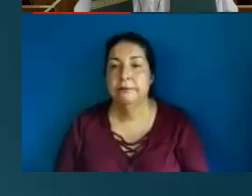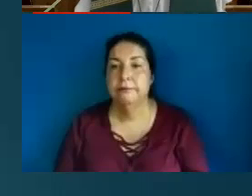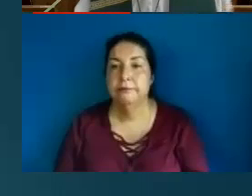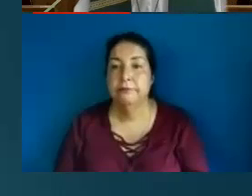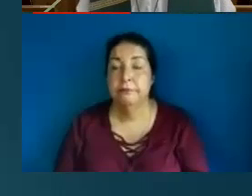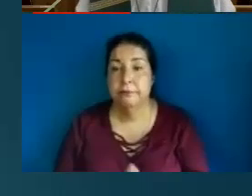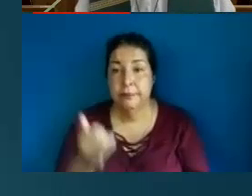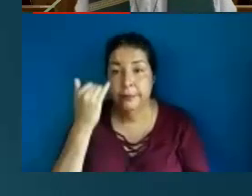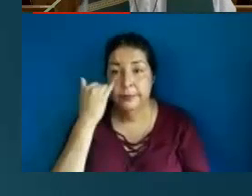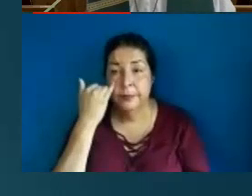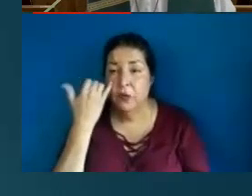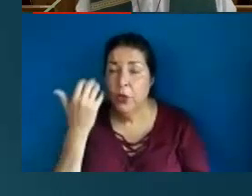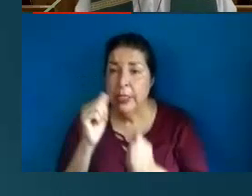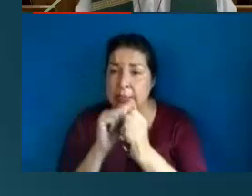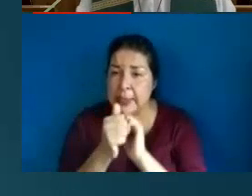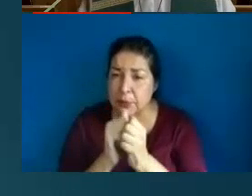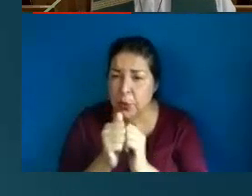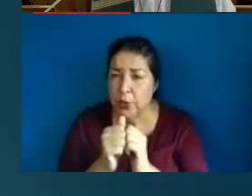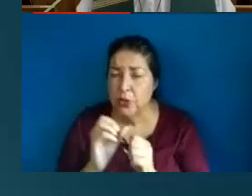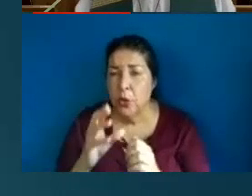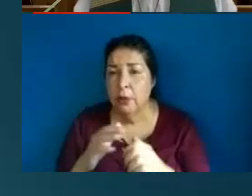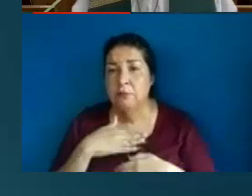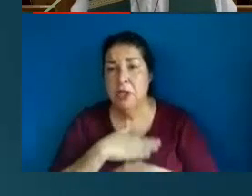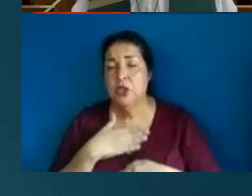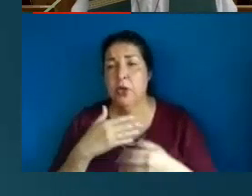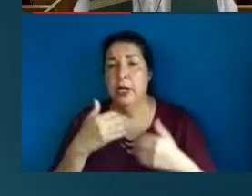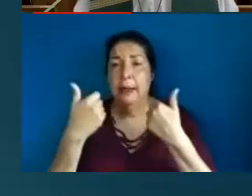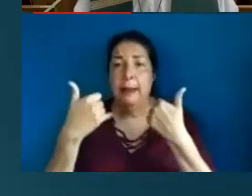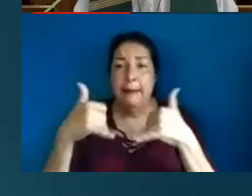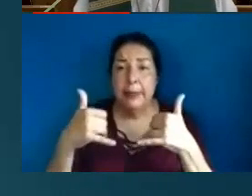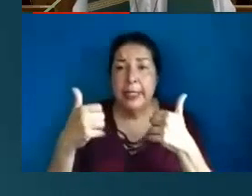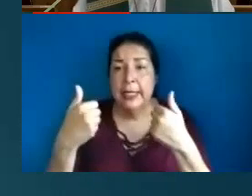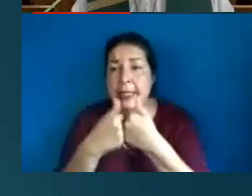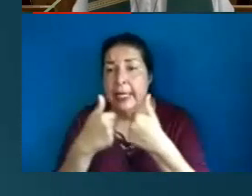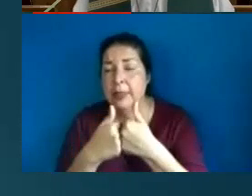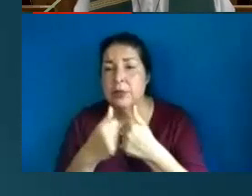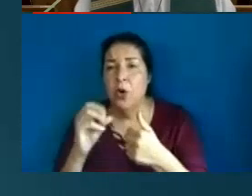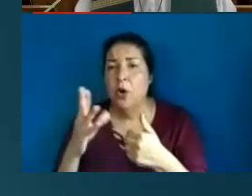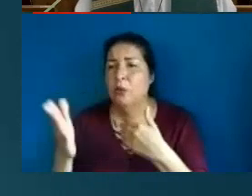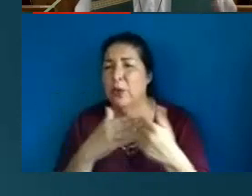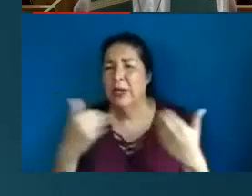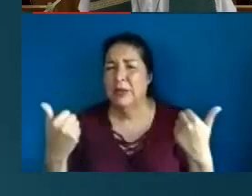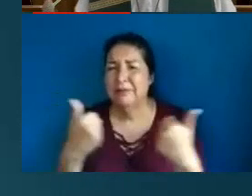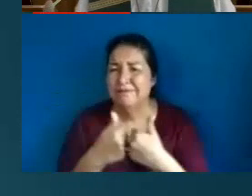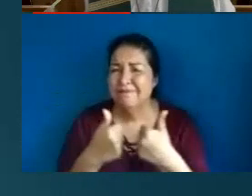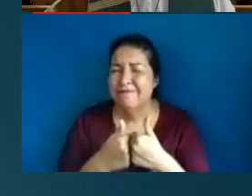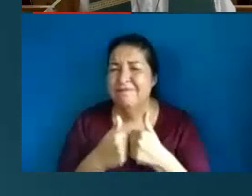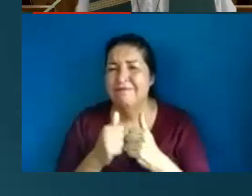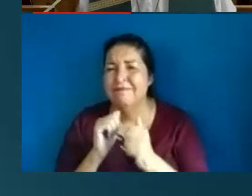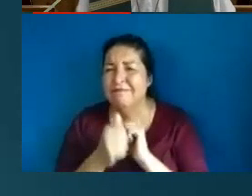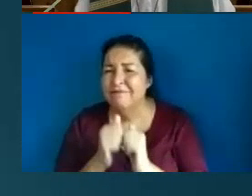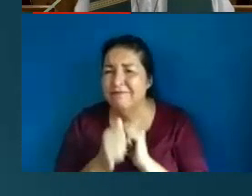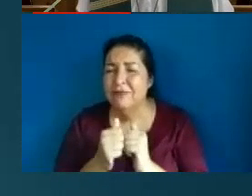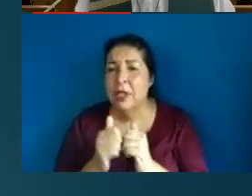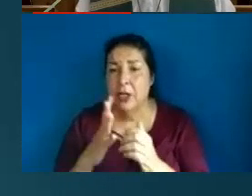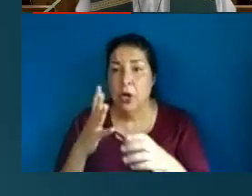If you're into sports or like playing games, or in any type of competition, there are winners and